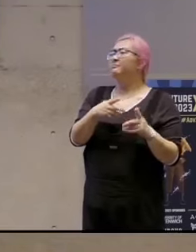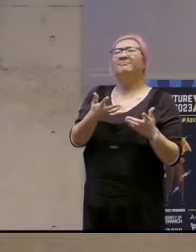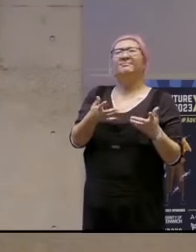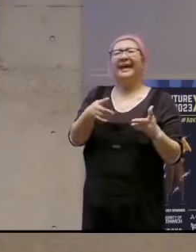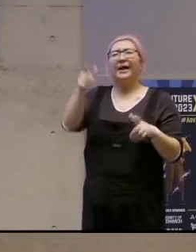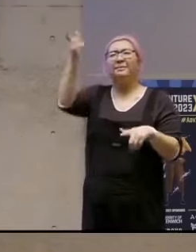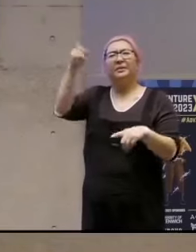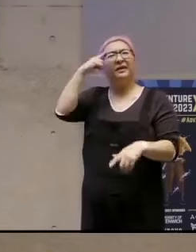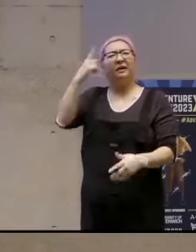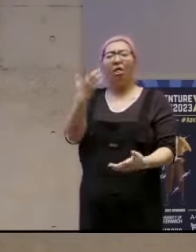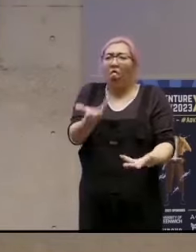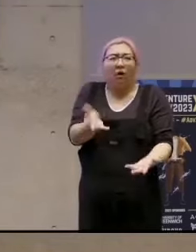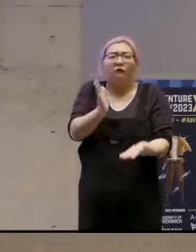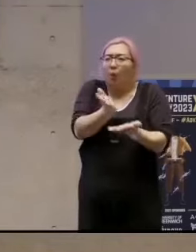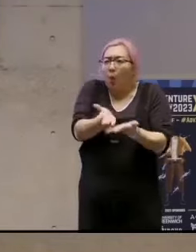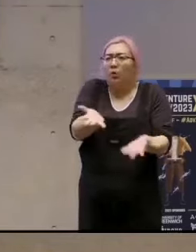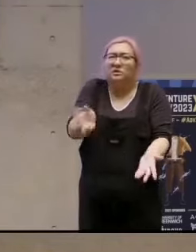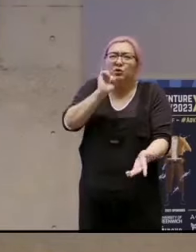but